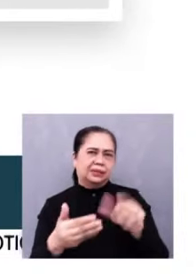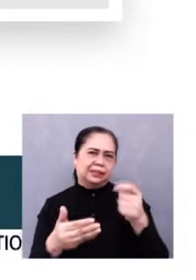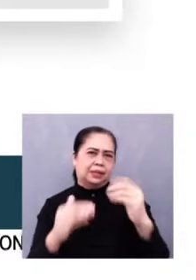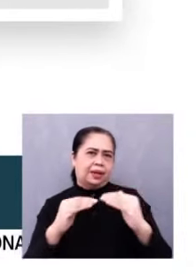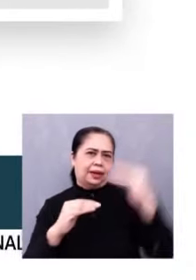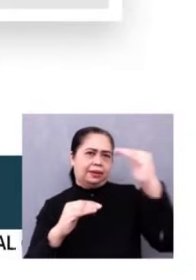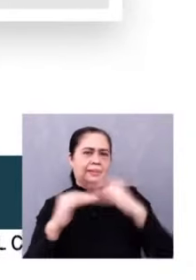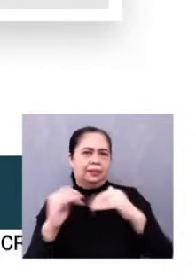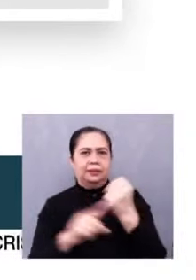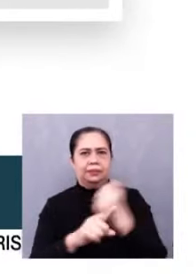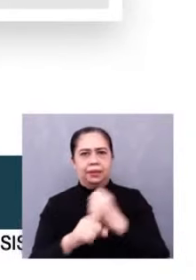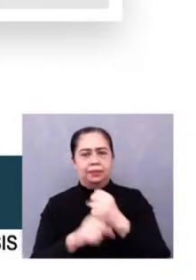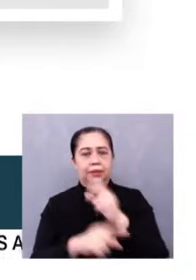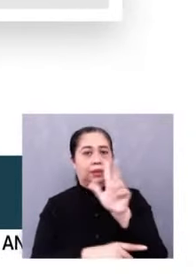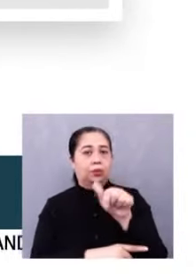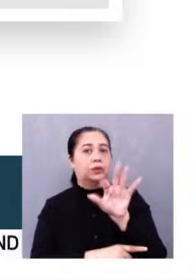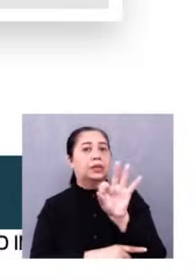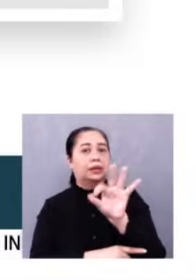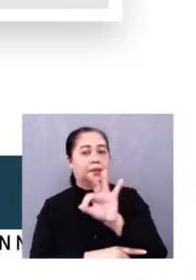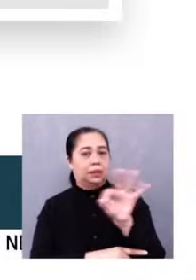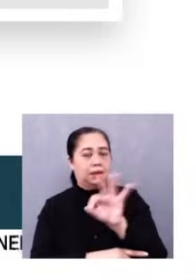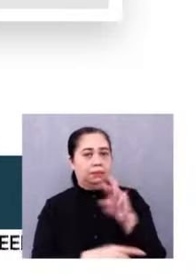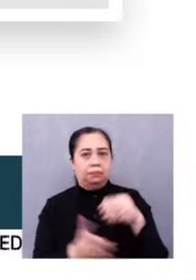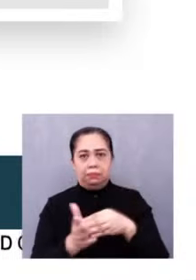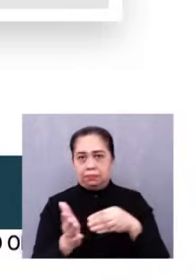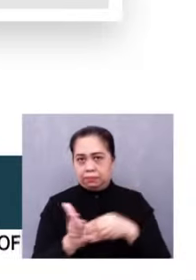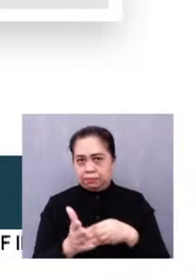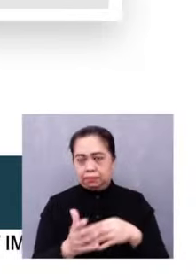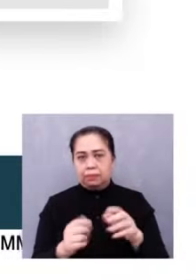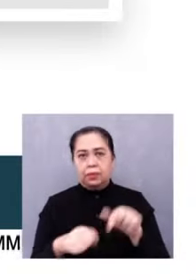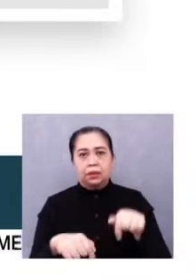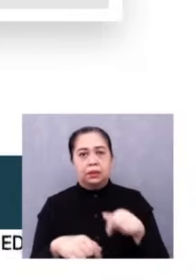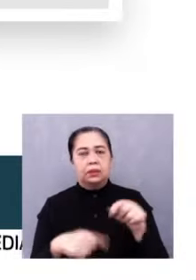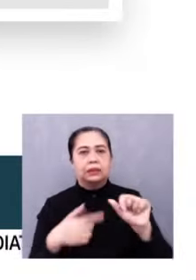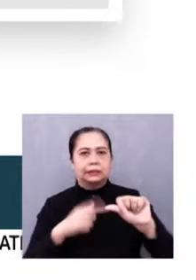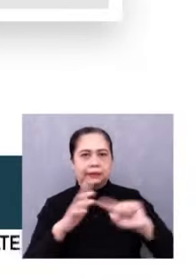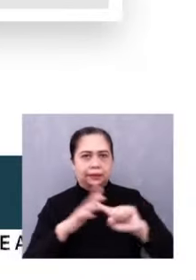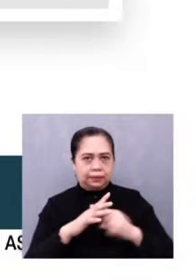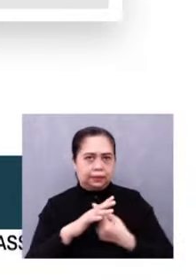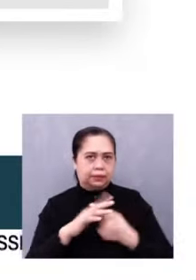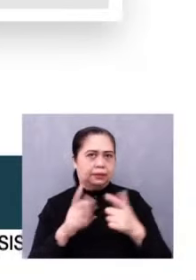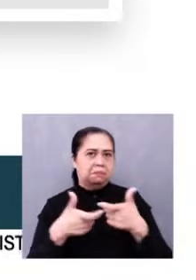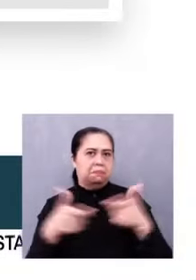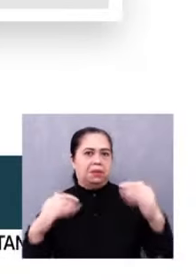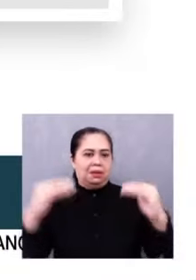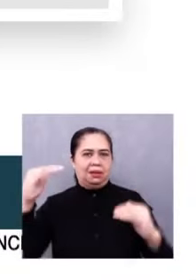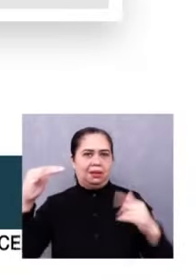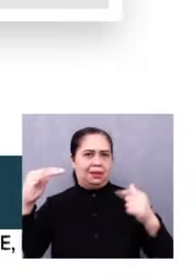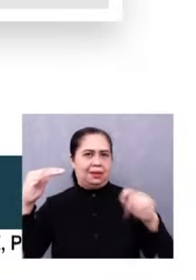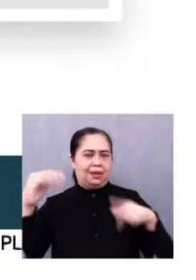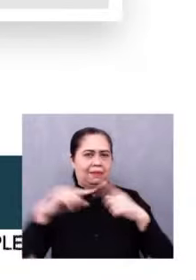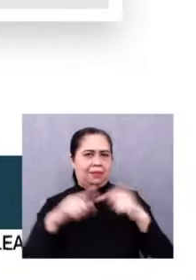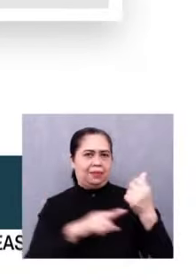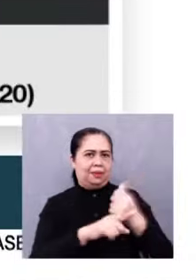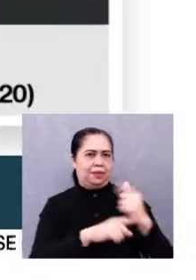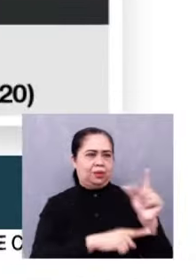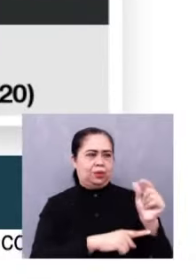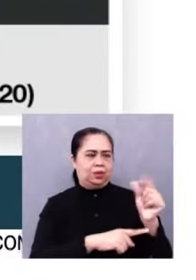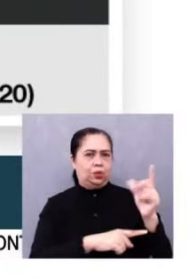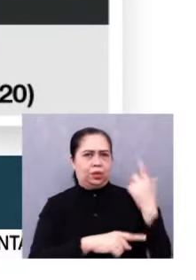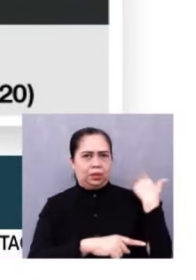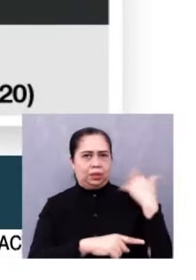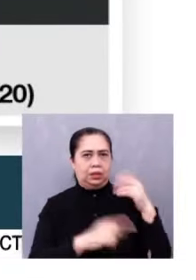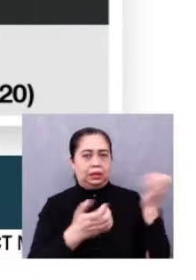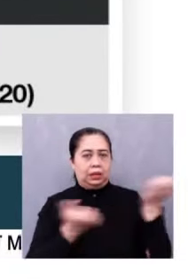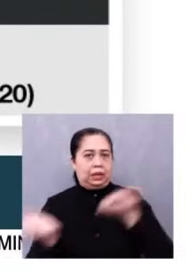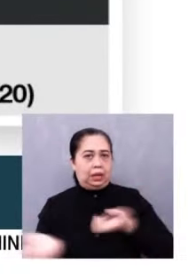September's $3.99 billion. This marked the largest trade gap since April 2020 as exports edged